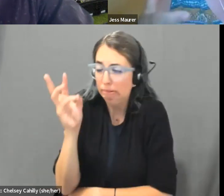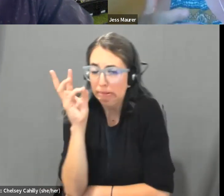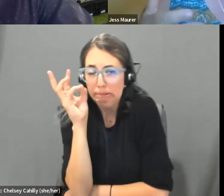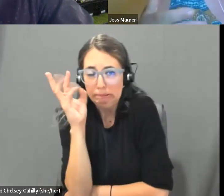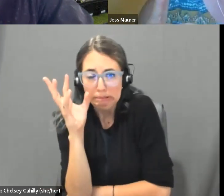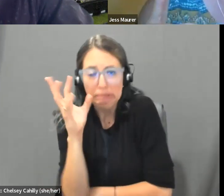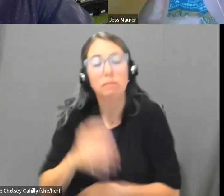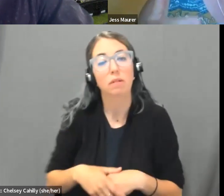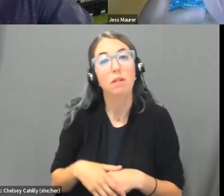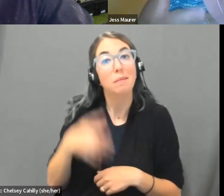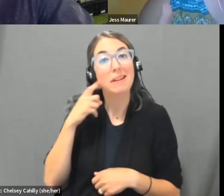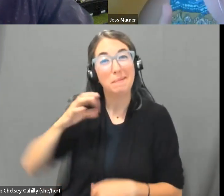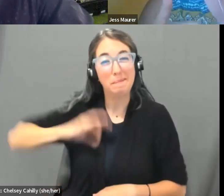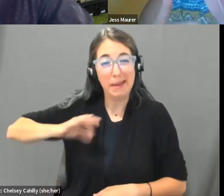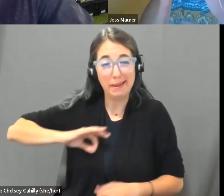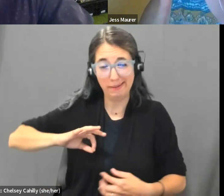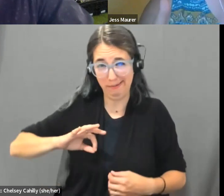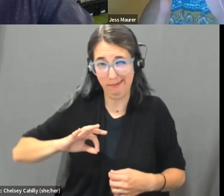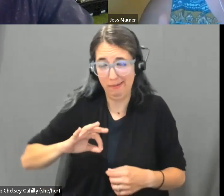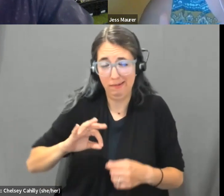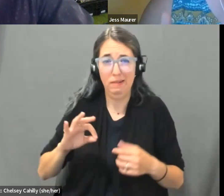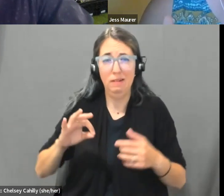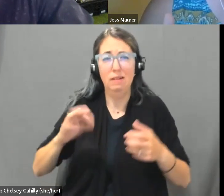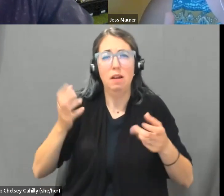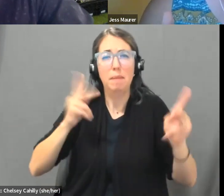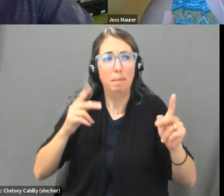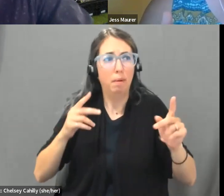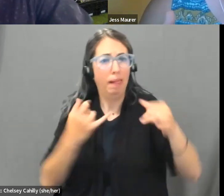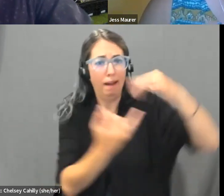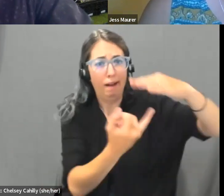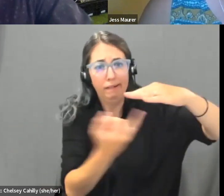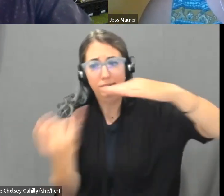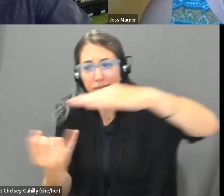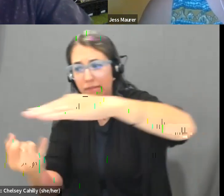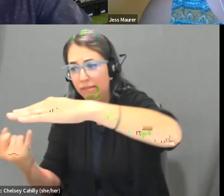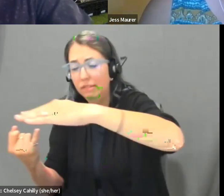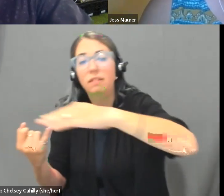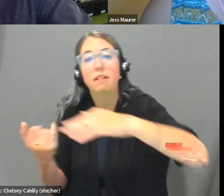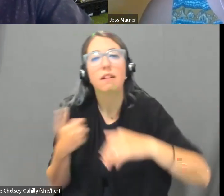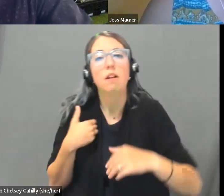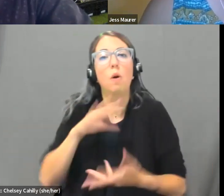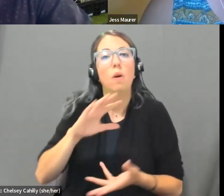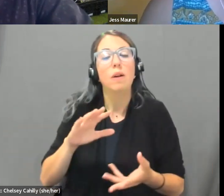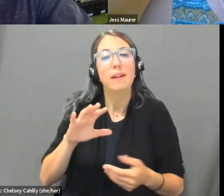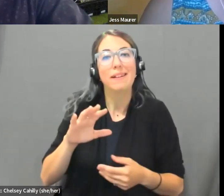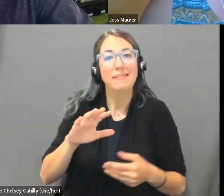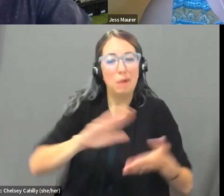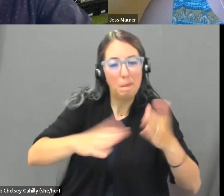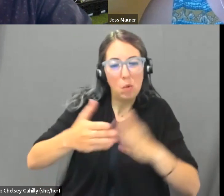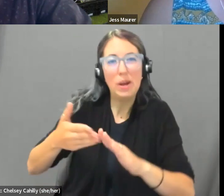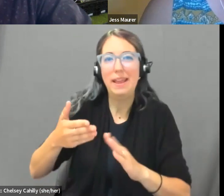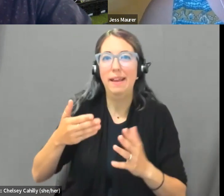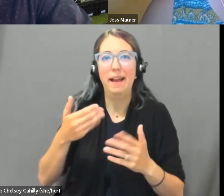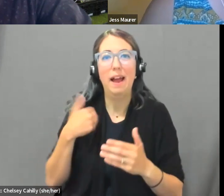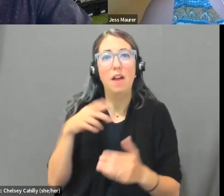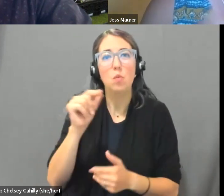the most rural state in the country, we have 9 communities that have more than 20,000 people in them. And so, you know,